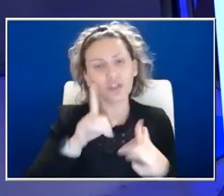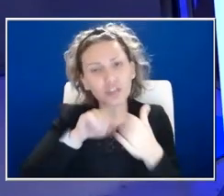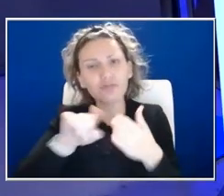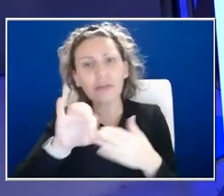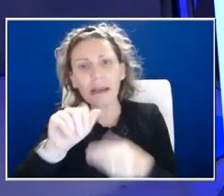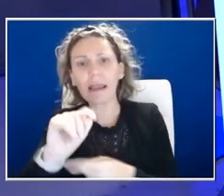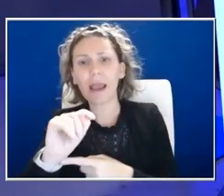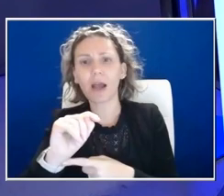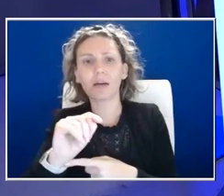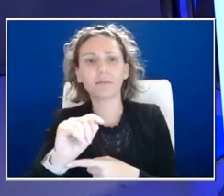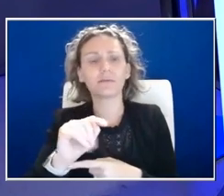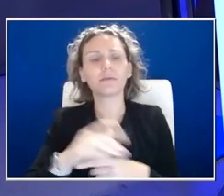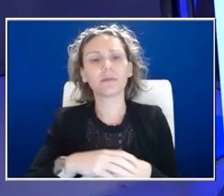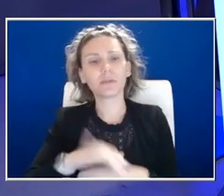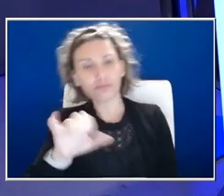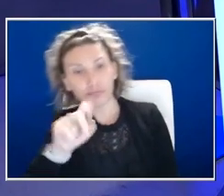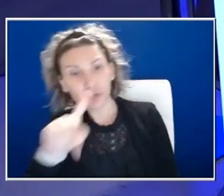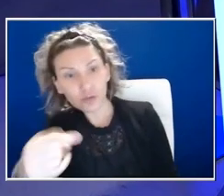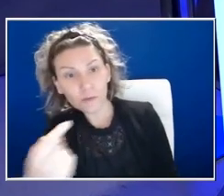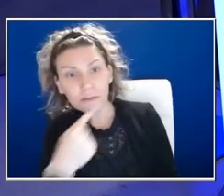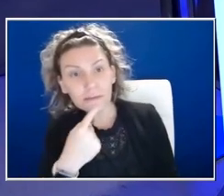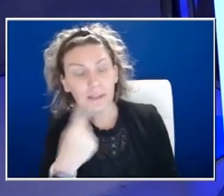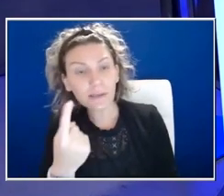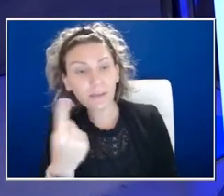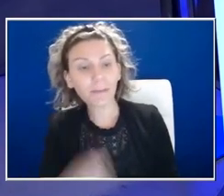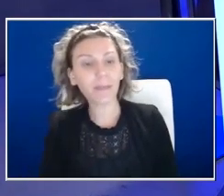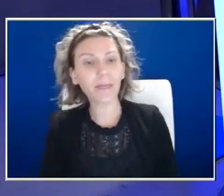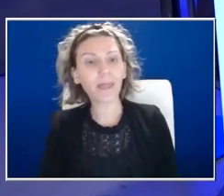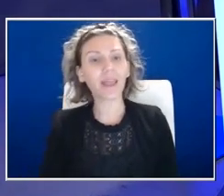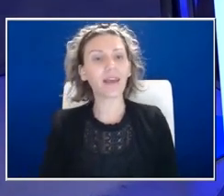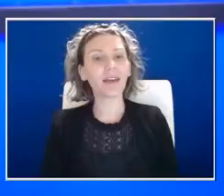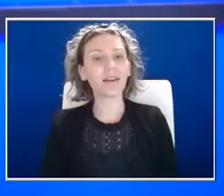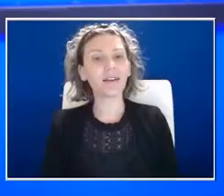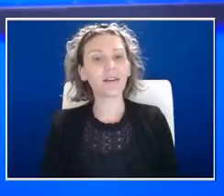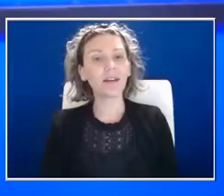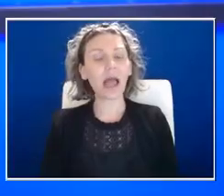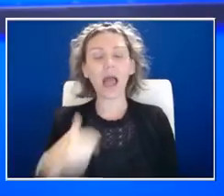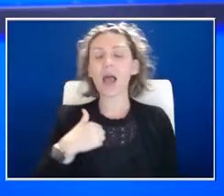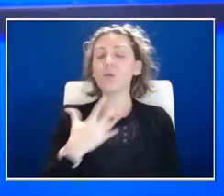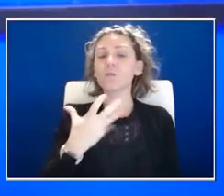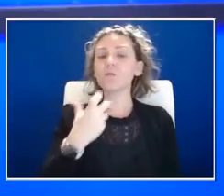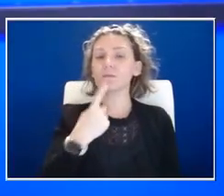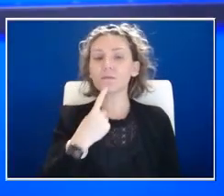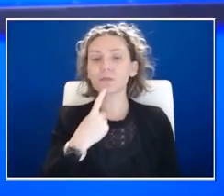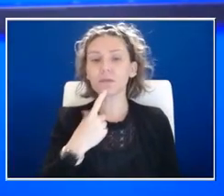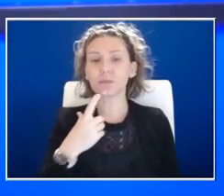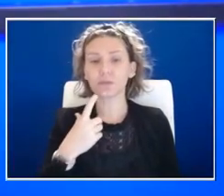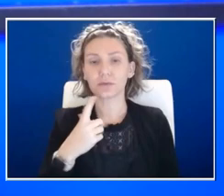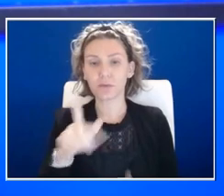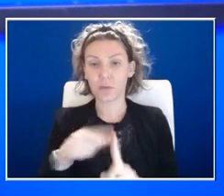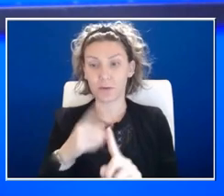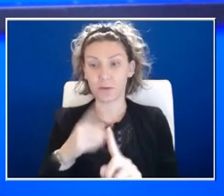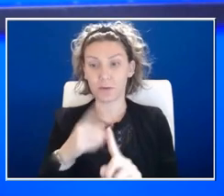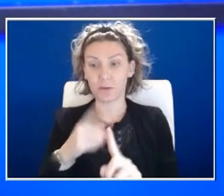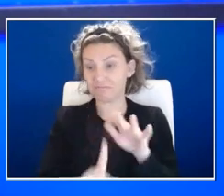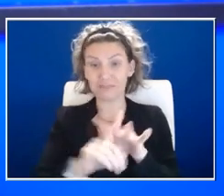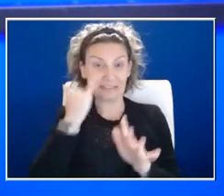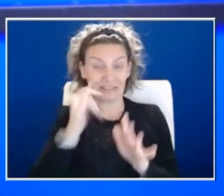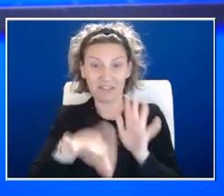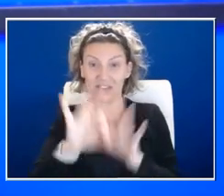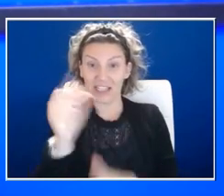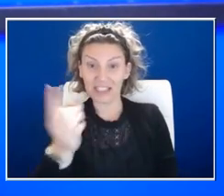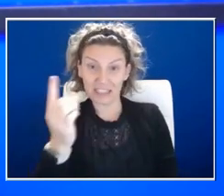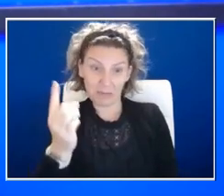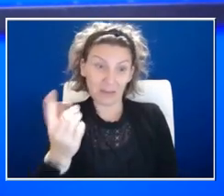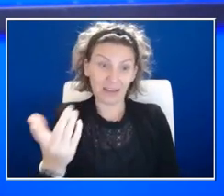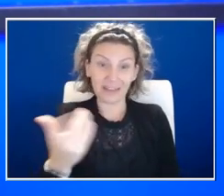were you gonna say something? Oh, I was just gonna say that when I come, I'm okay if they find something. Mm-hmm. In fact, that's